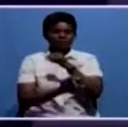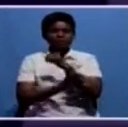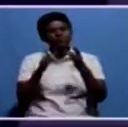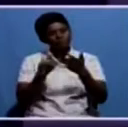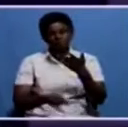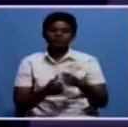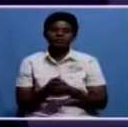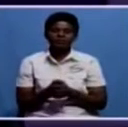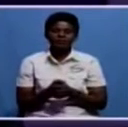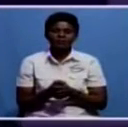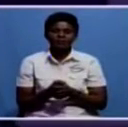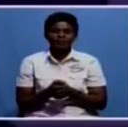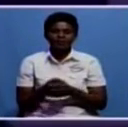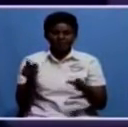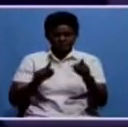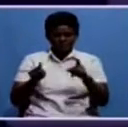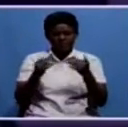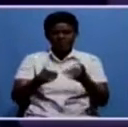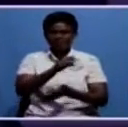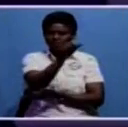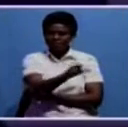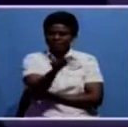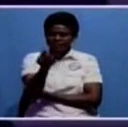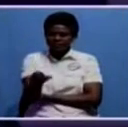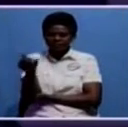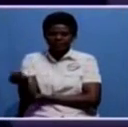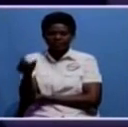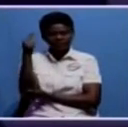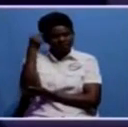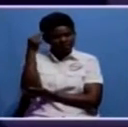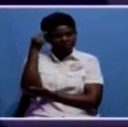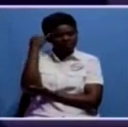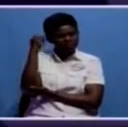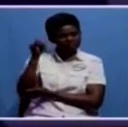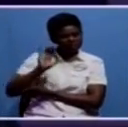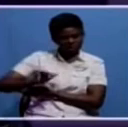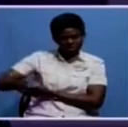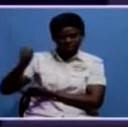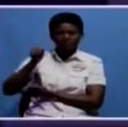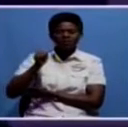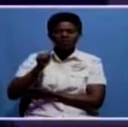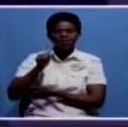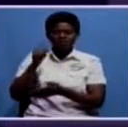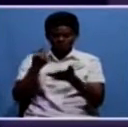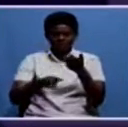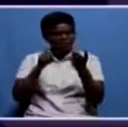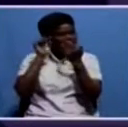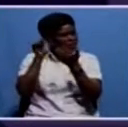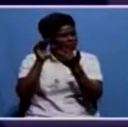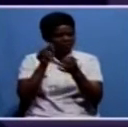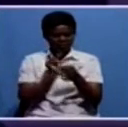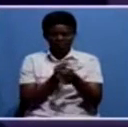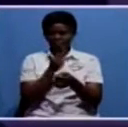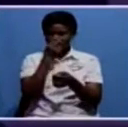particularly to government, but it points even to individuals. Well, and government must, ideally, listen. The reaction expected from you is that we've seen the